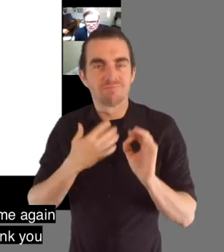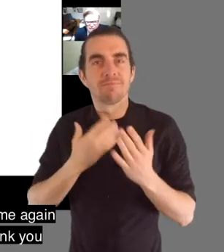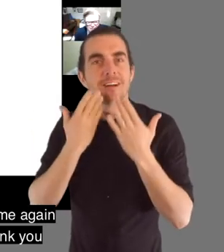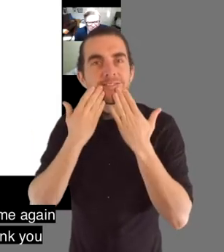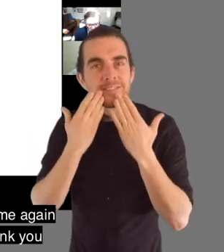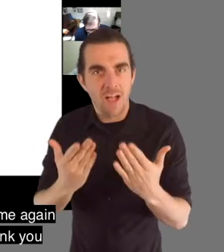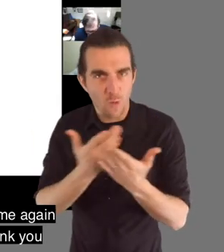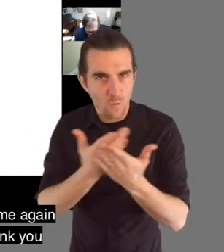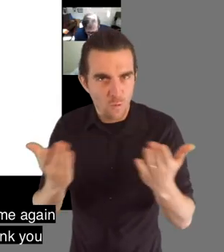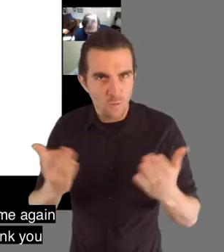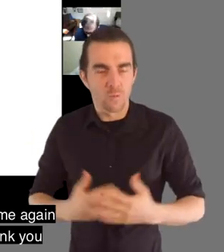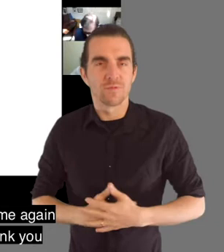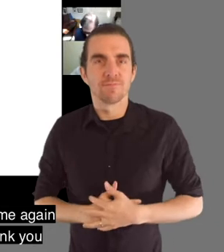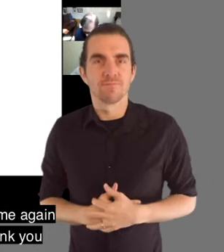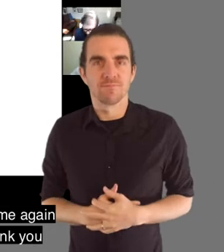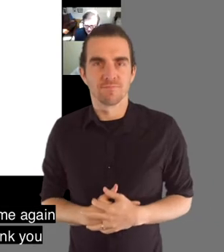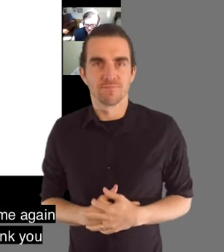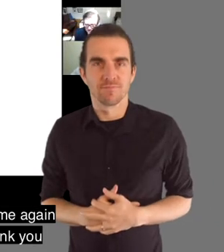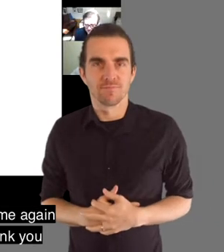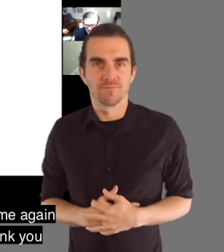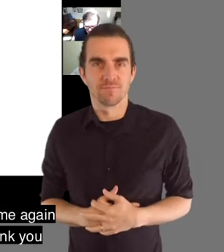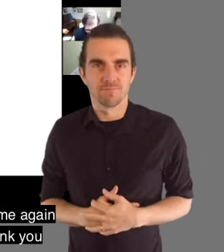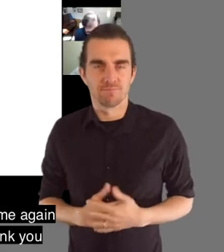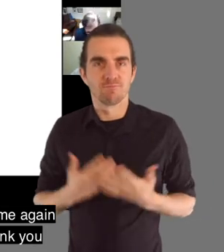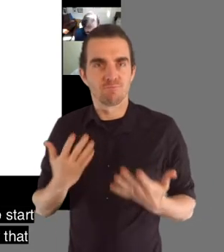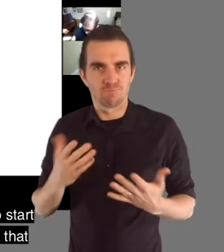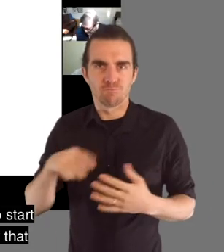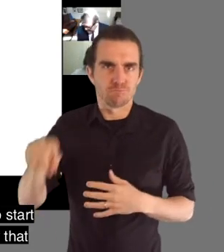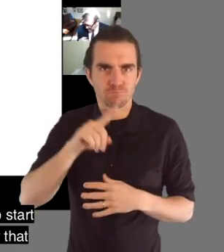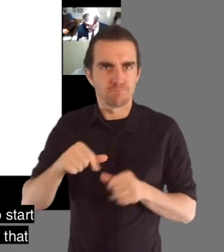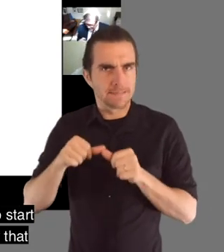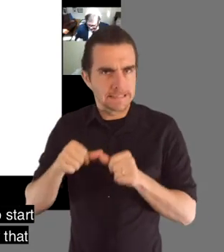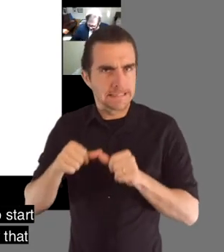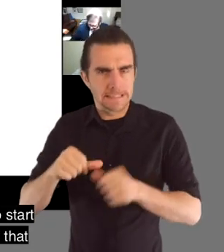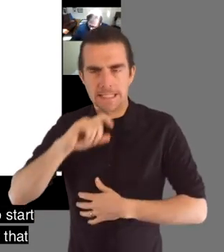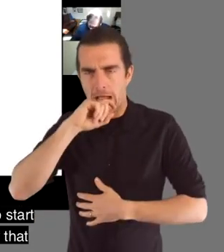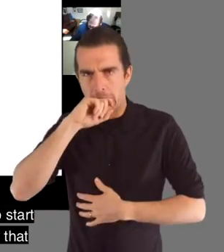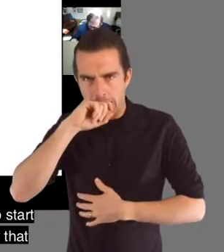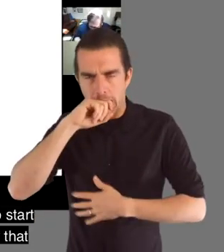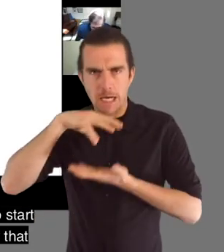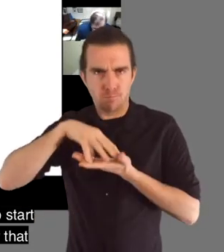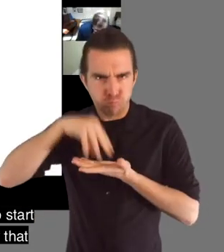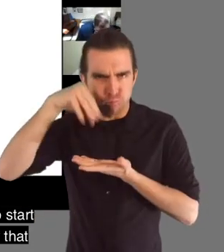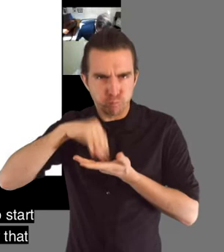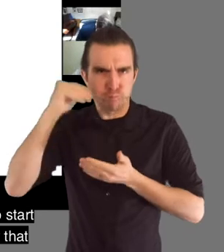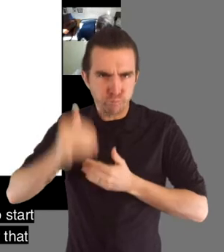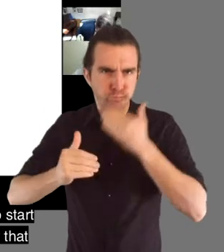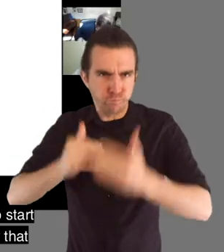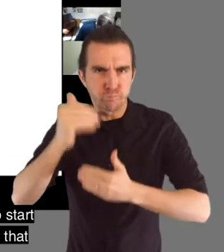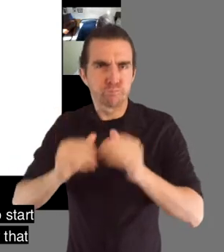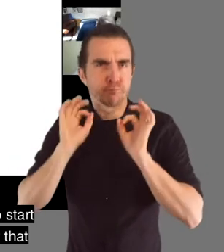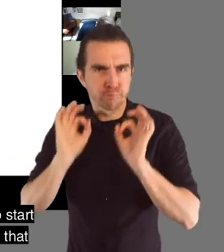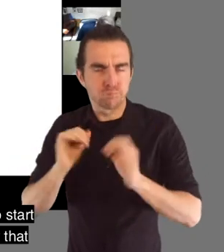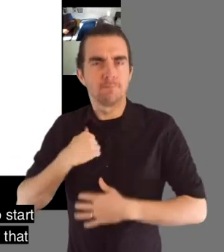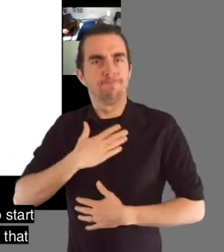Welcome again, participants, to this course. We thank you for keeping strong, and I would like to start by introducing